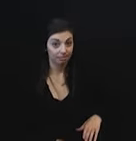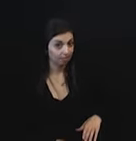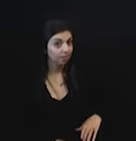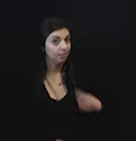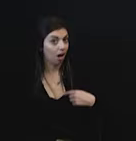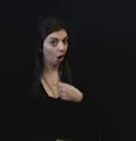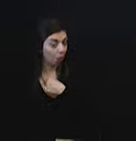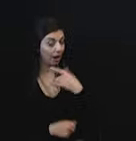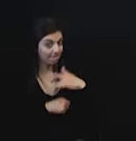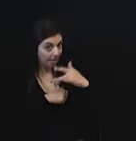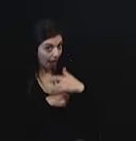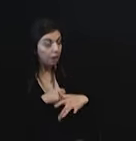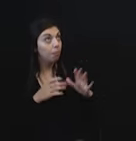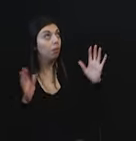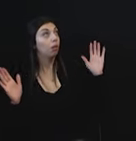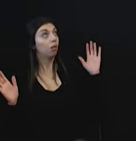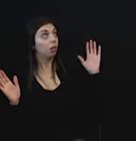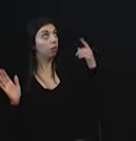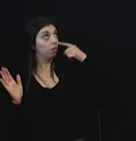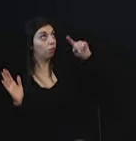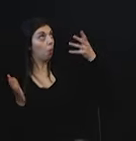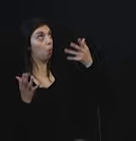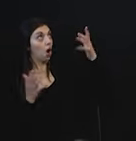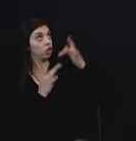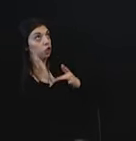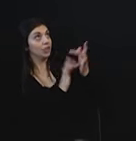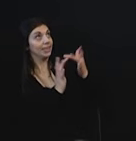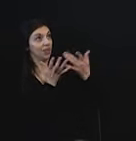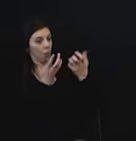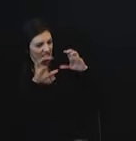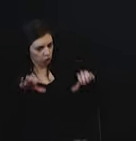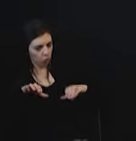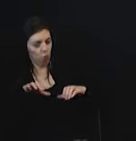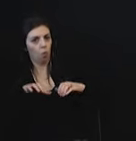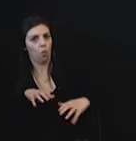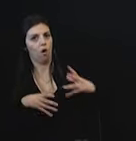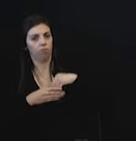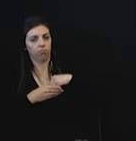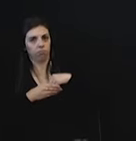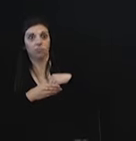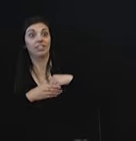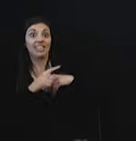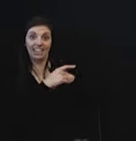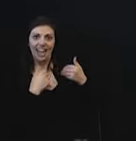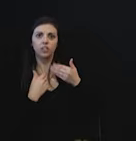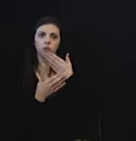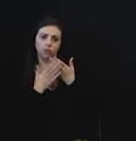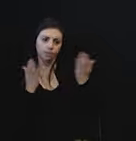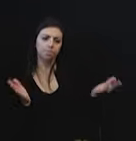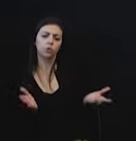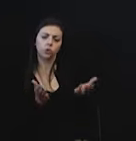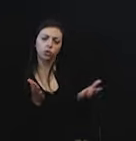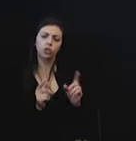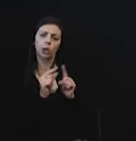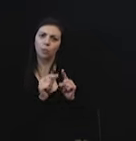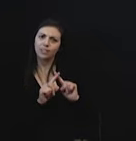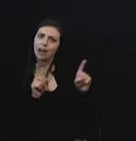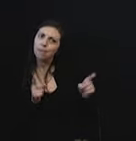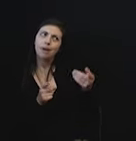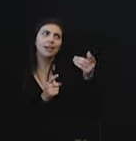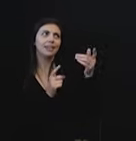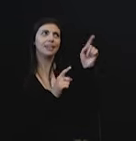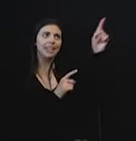Jesus wants to do within us? He has good words. He has encouraging words. But he wants to meet with you this